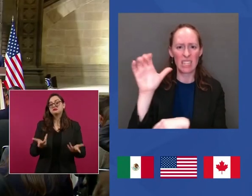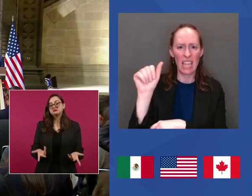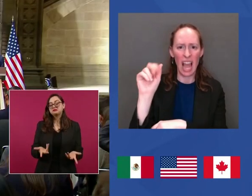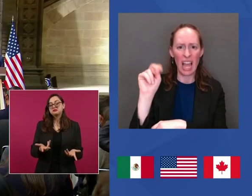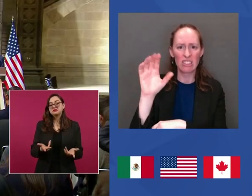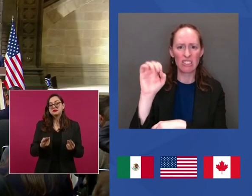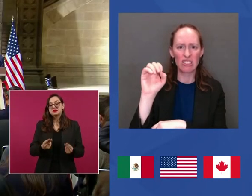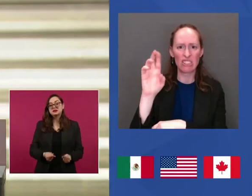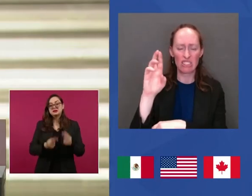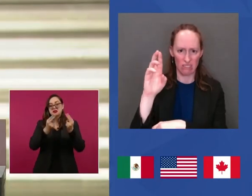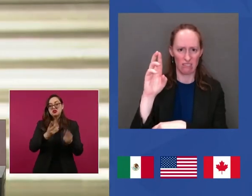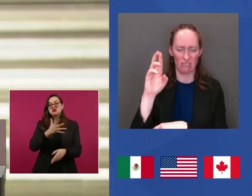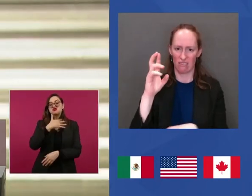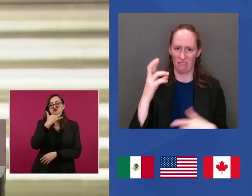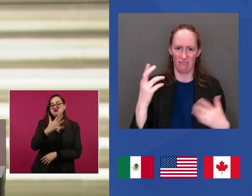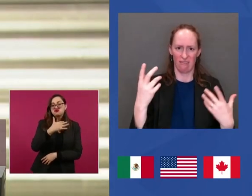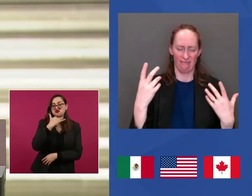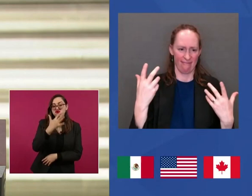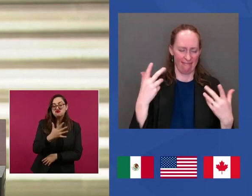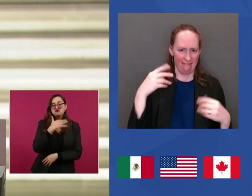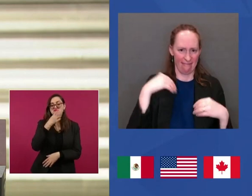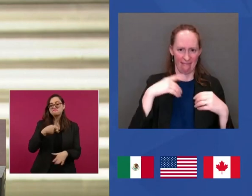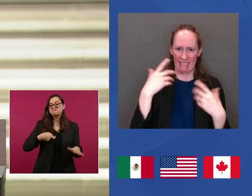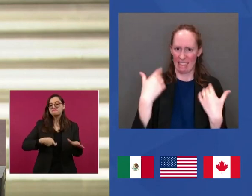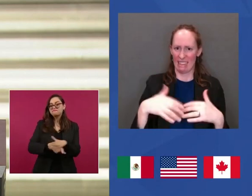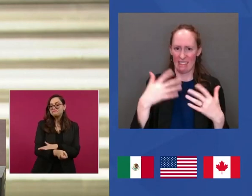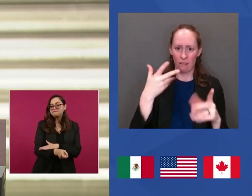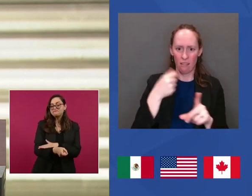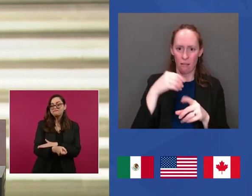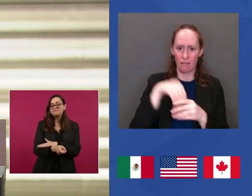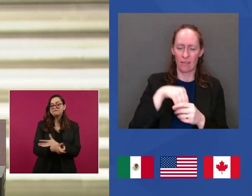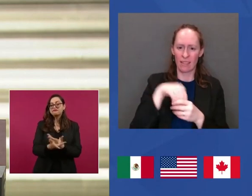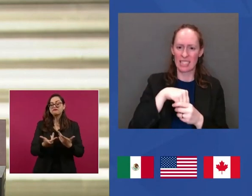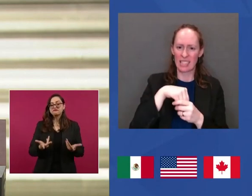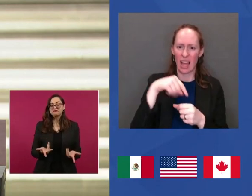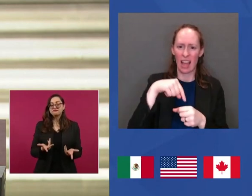because of the lobbying, corruption as well,